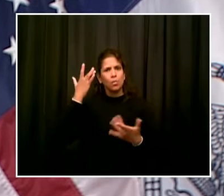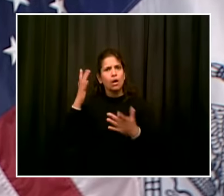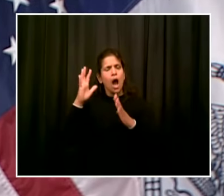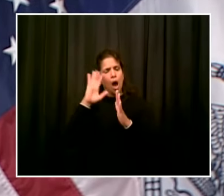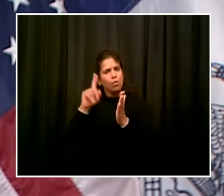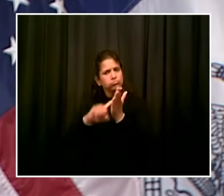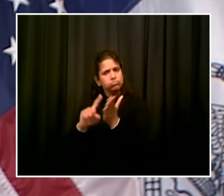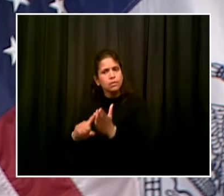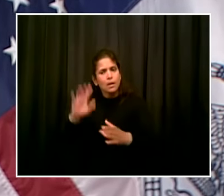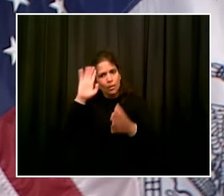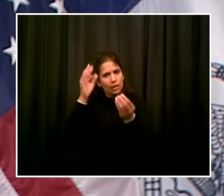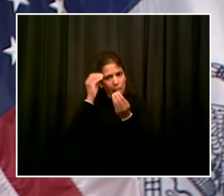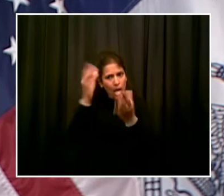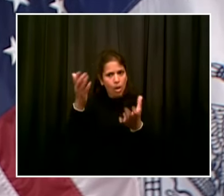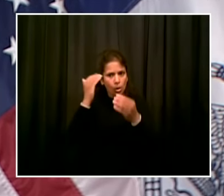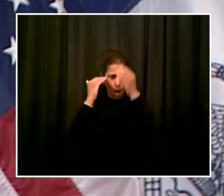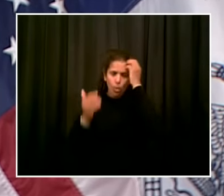Island Advance.